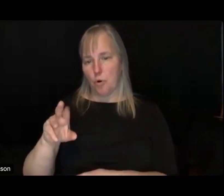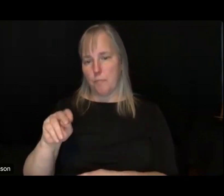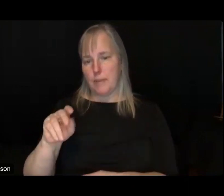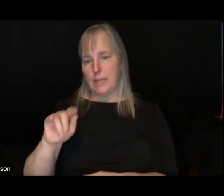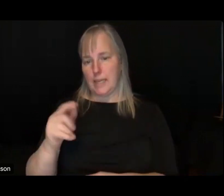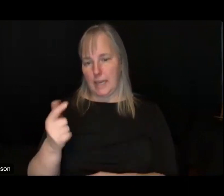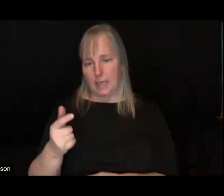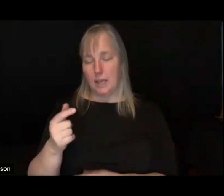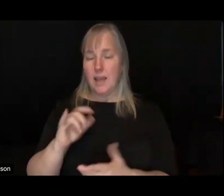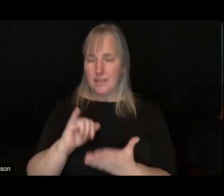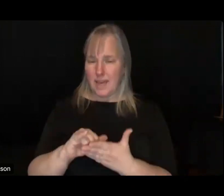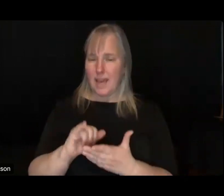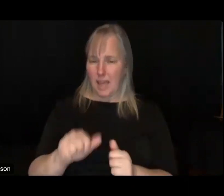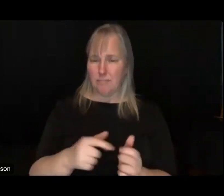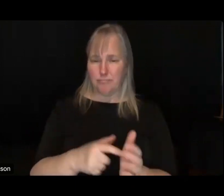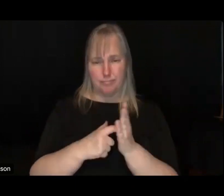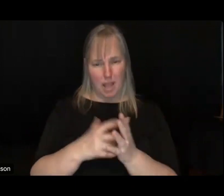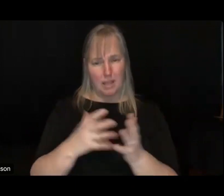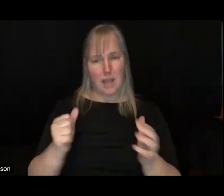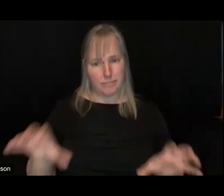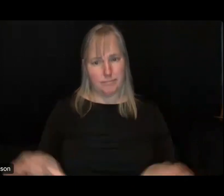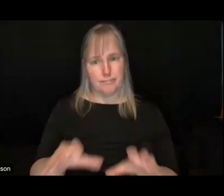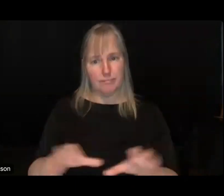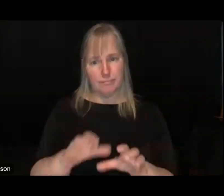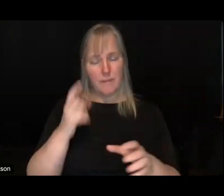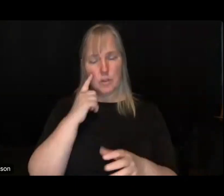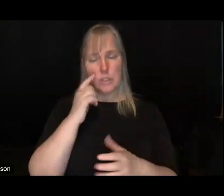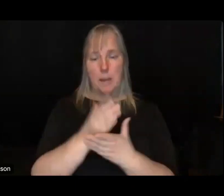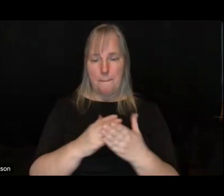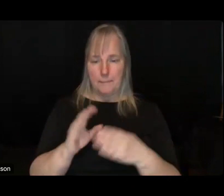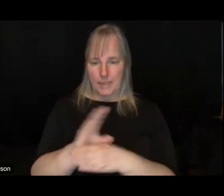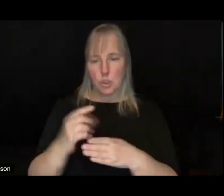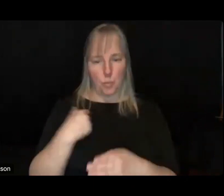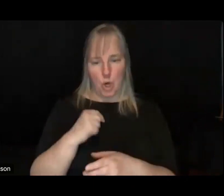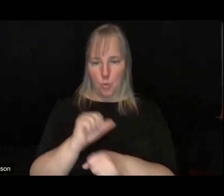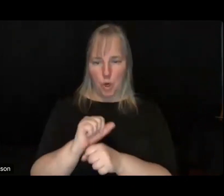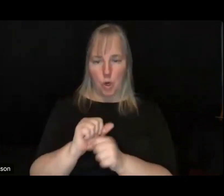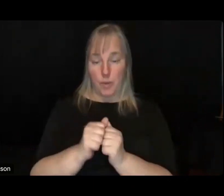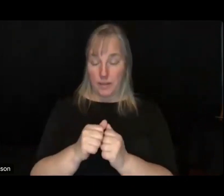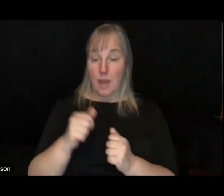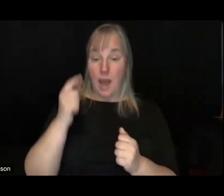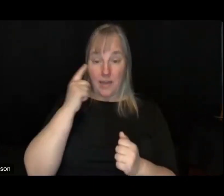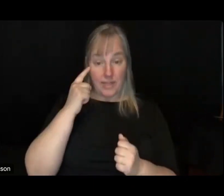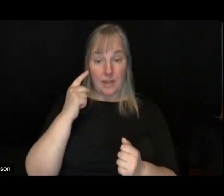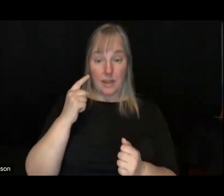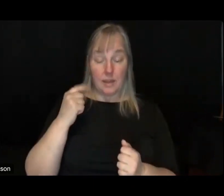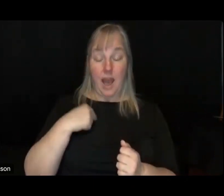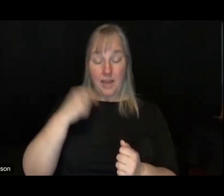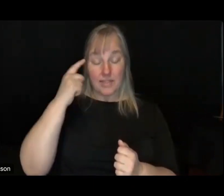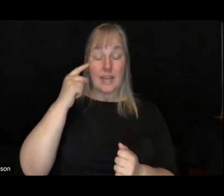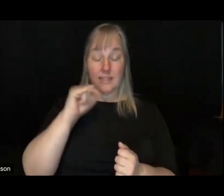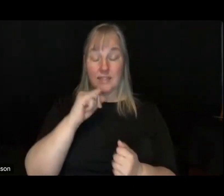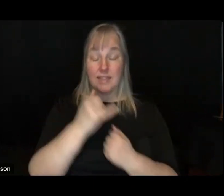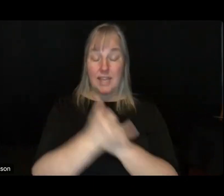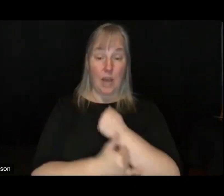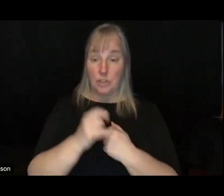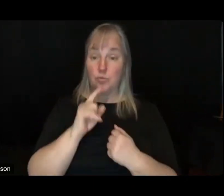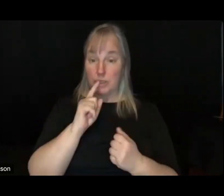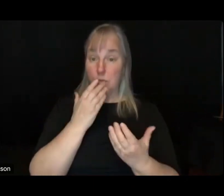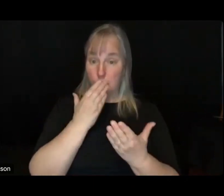labor intensive for some of the businesses that we're working with. I think the county is really well set up to work